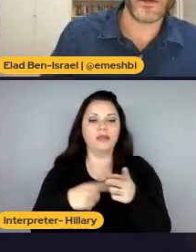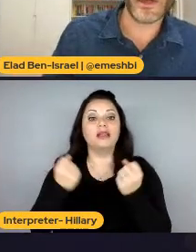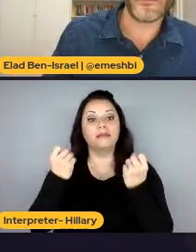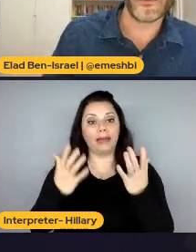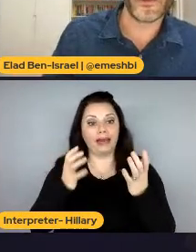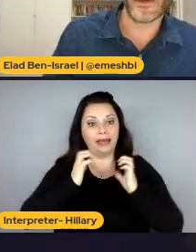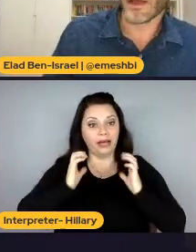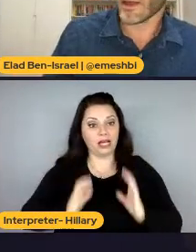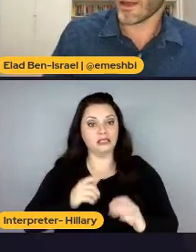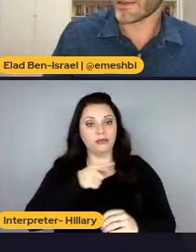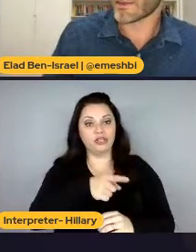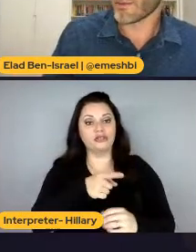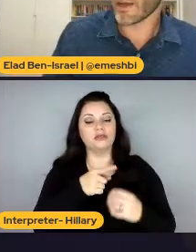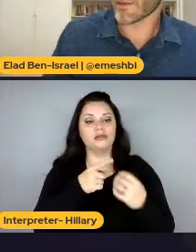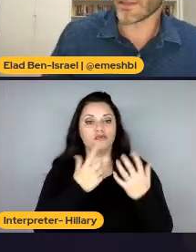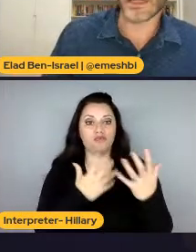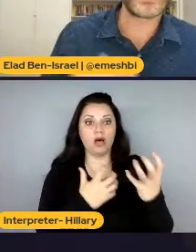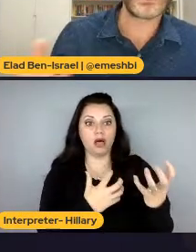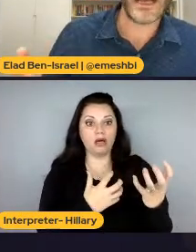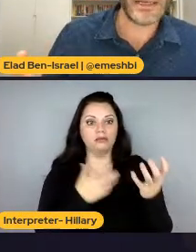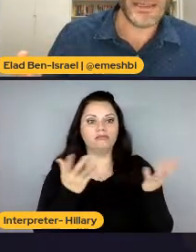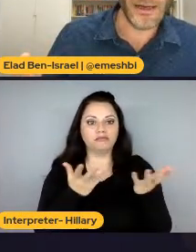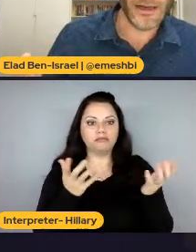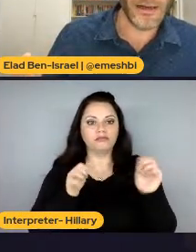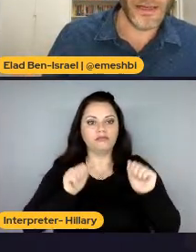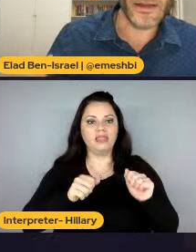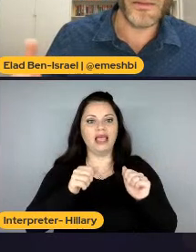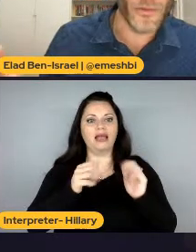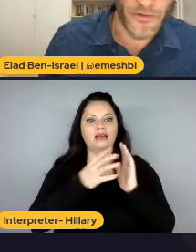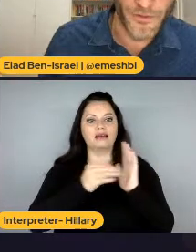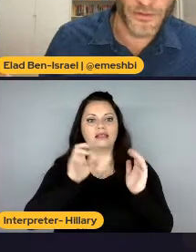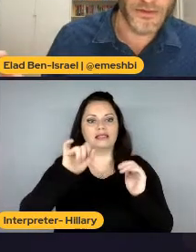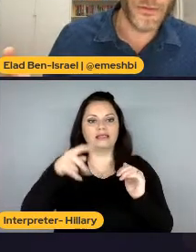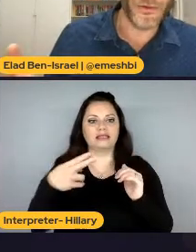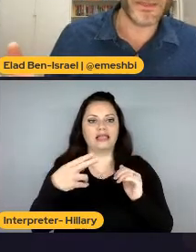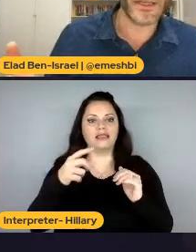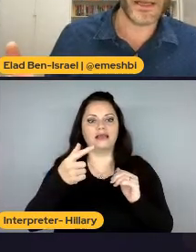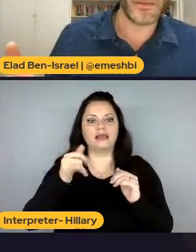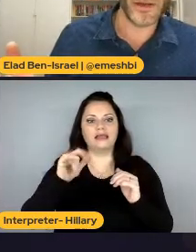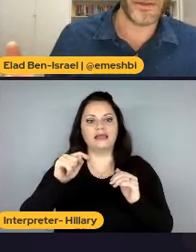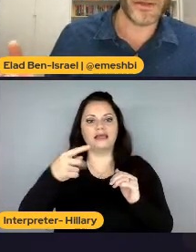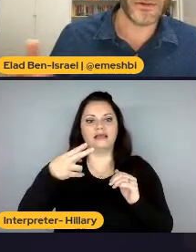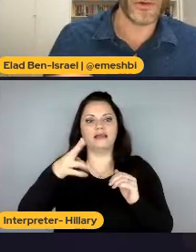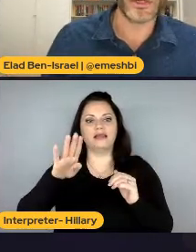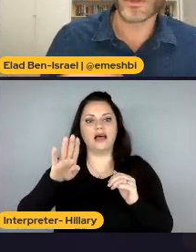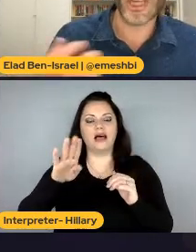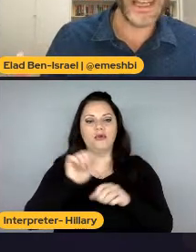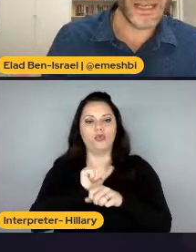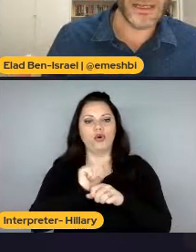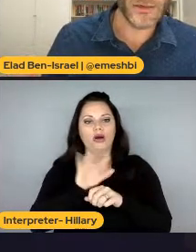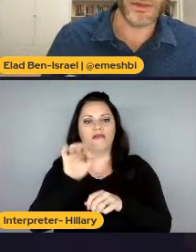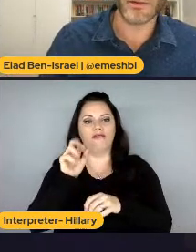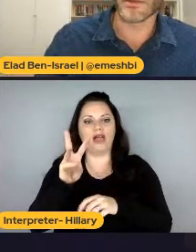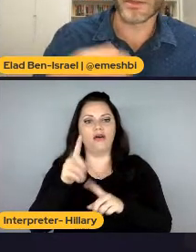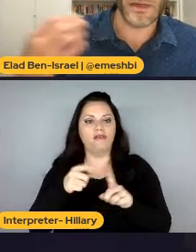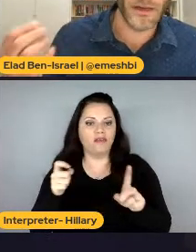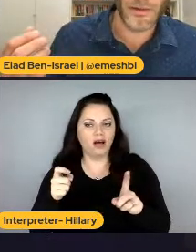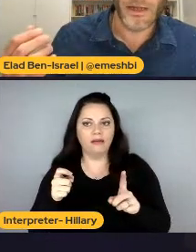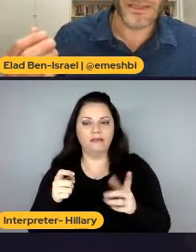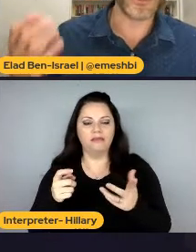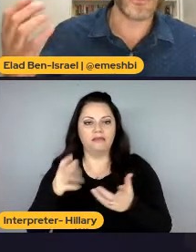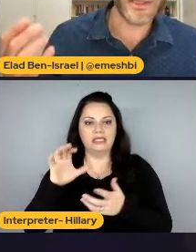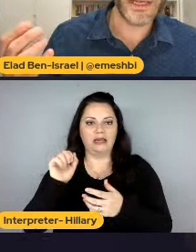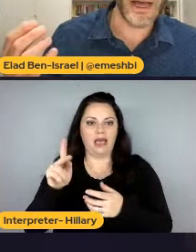customers are looking for is to be able to synthesize GitHub workflows from CDK pipelines, or use Jenkins, or